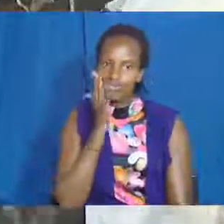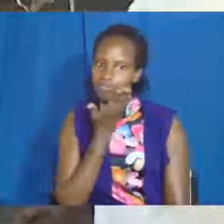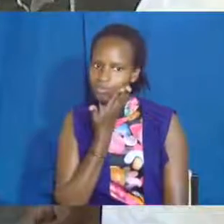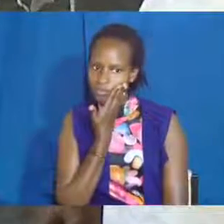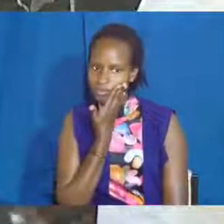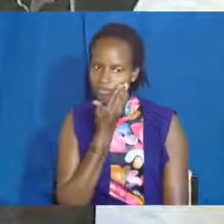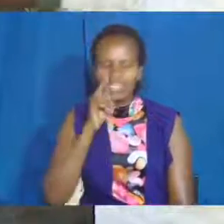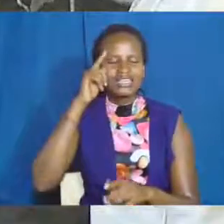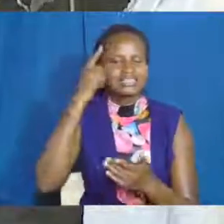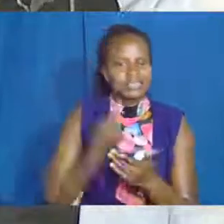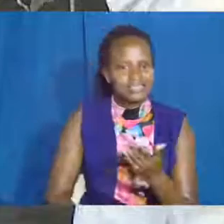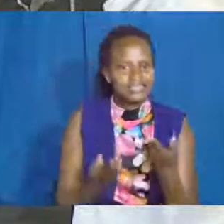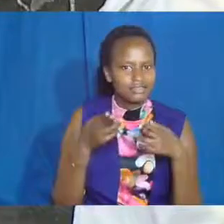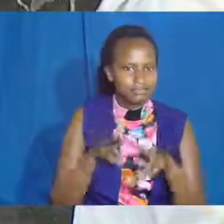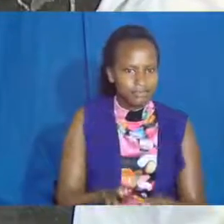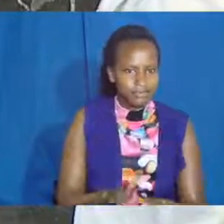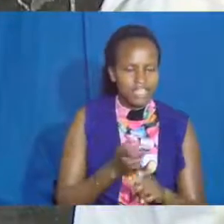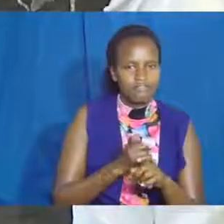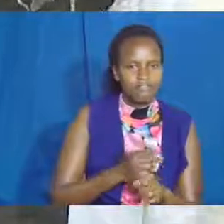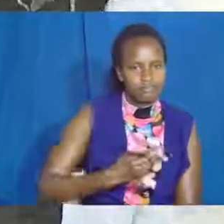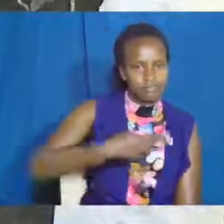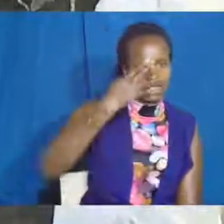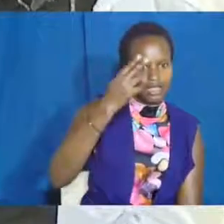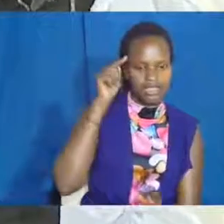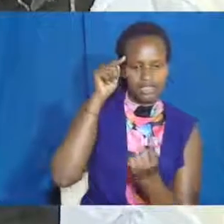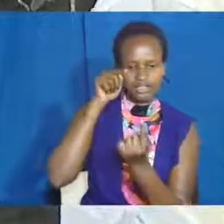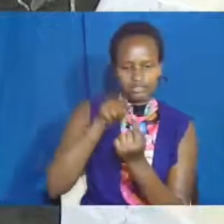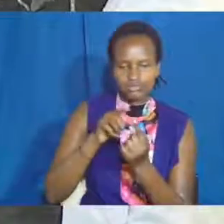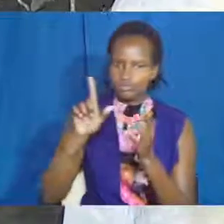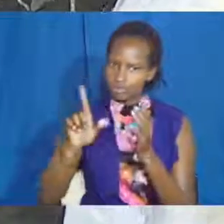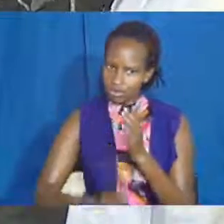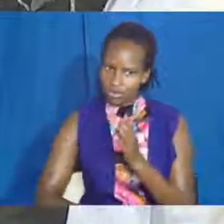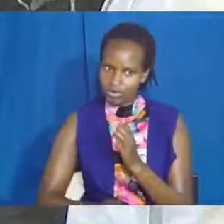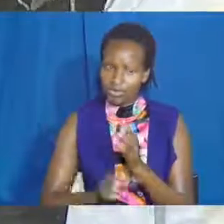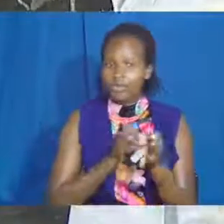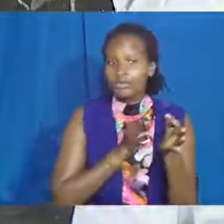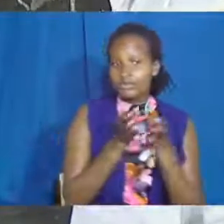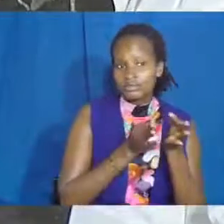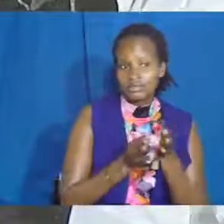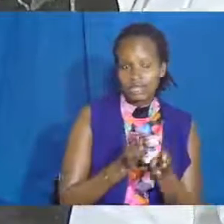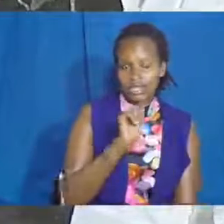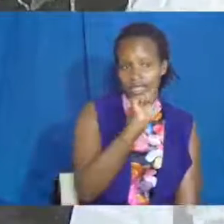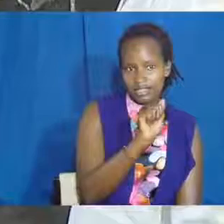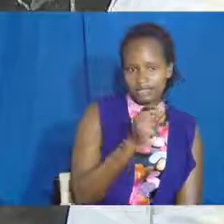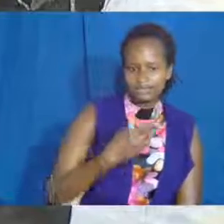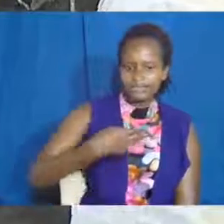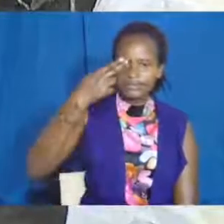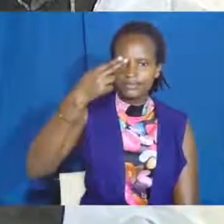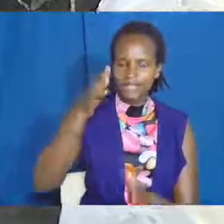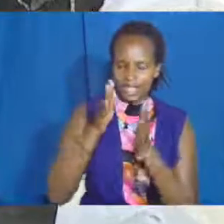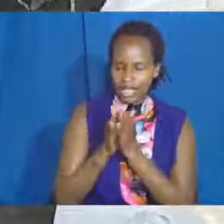dosing with water. What will happen? They will move from higher concentration to lower concentration, meaning that A is higher concentrated, then